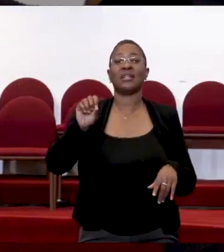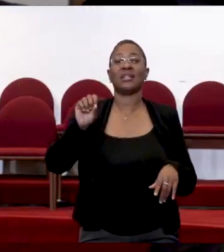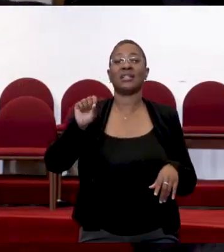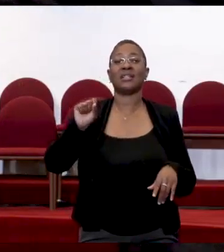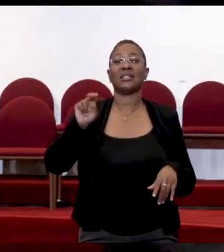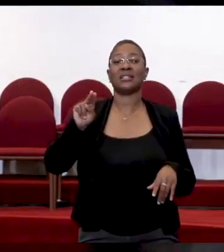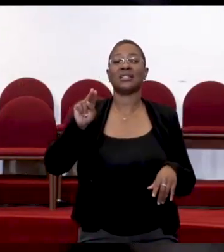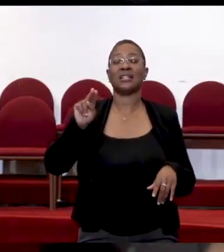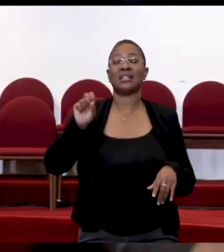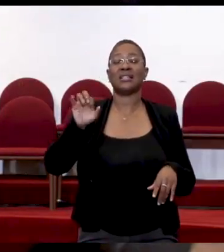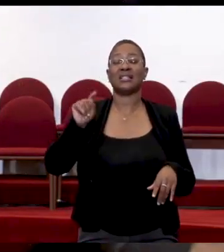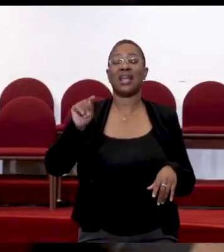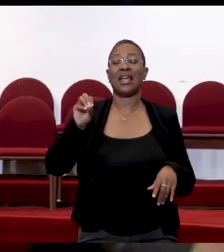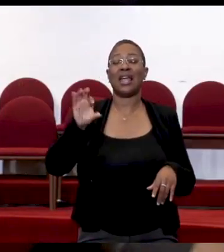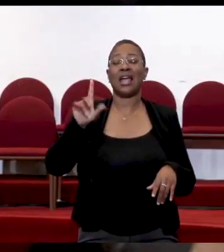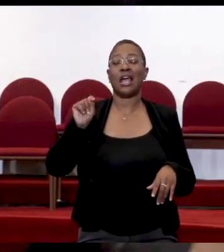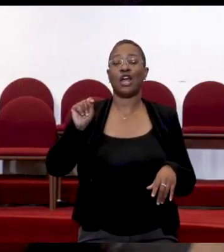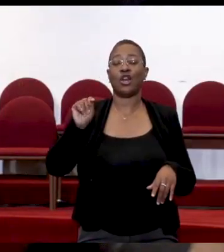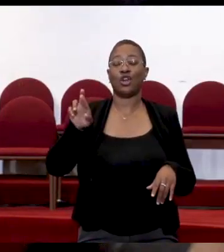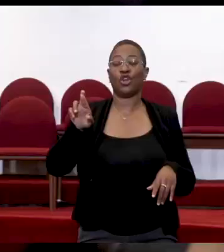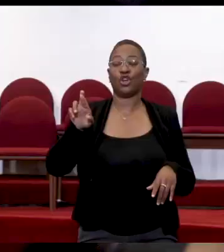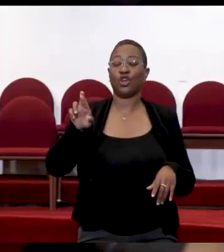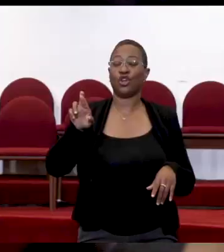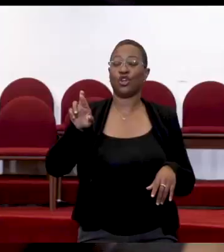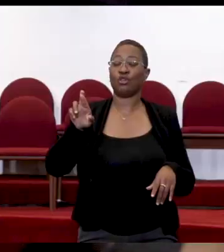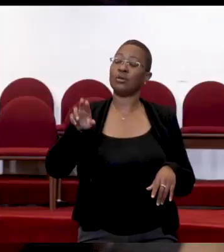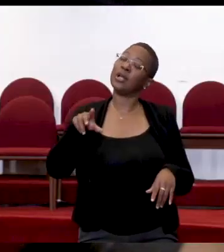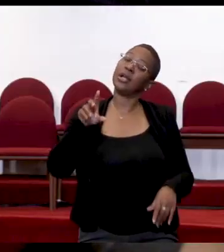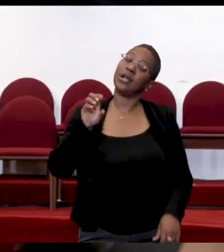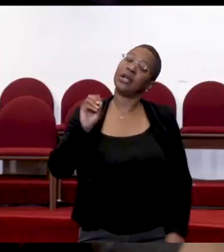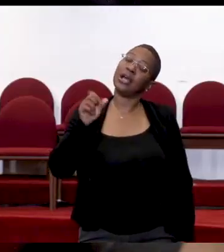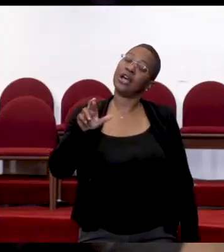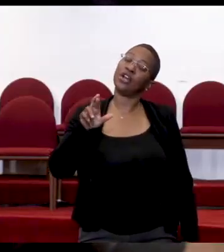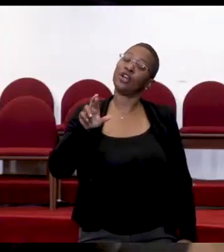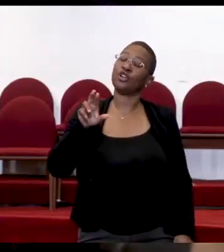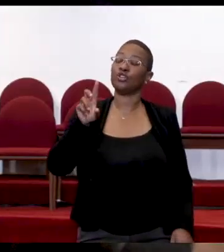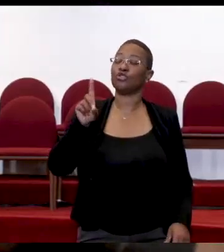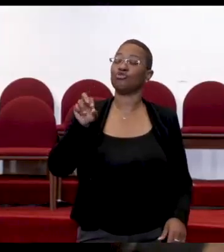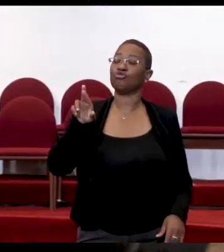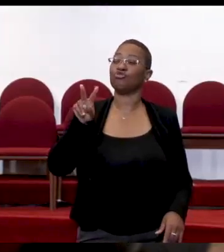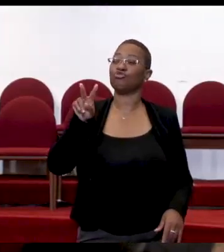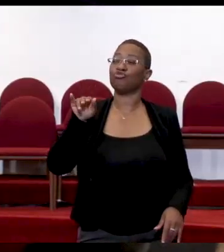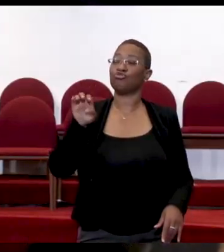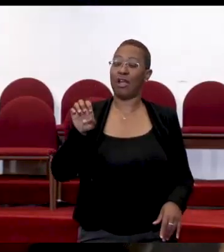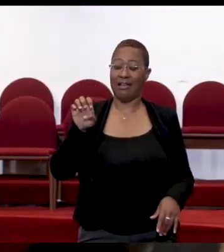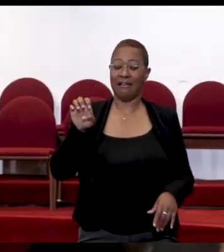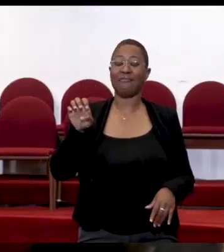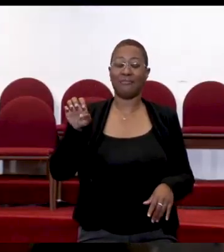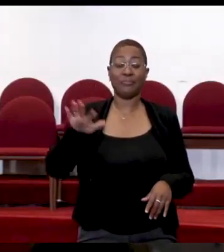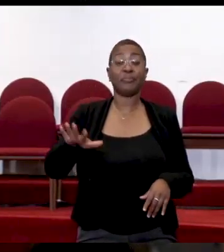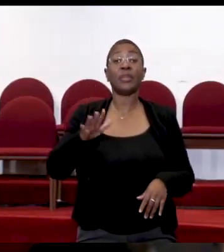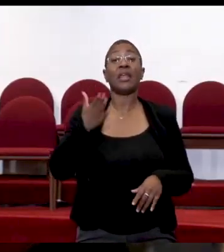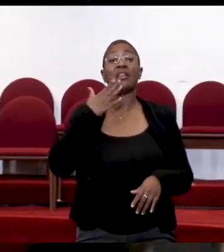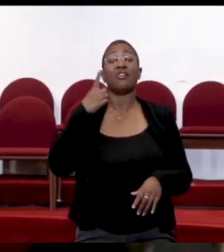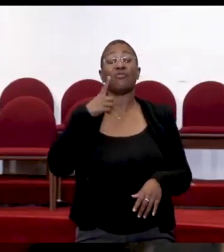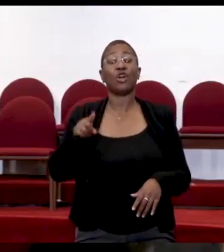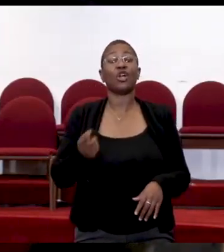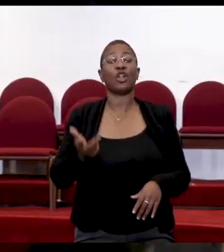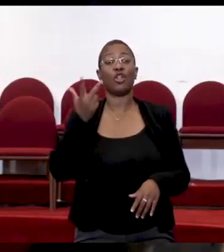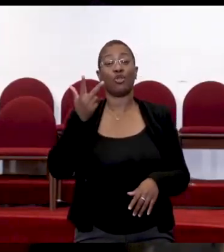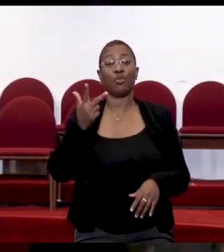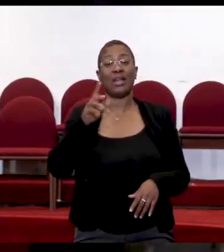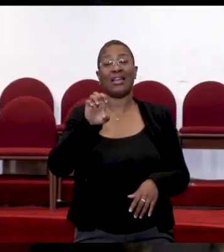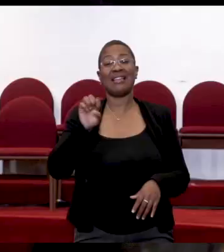area. First, I want to say thank you for the free estate planning workshops. I've been able to get a lot of my family